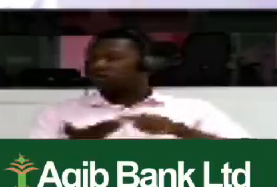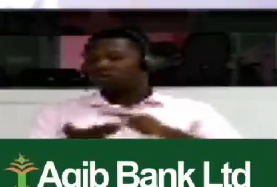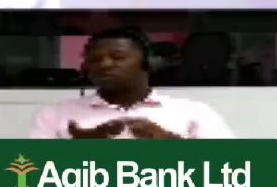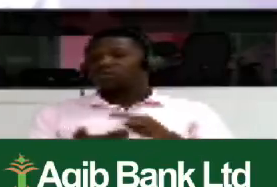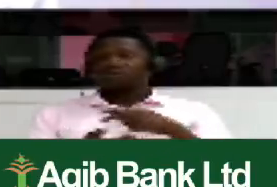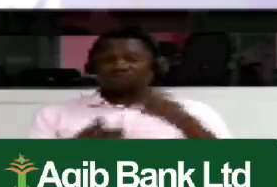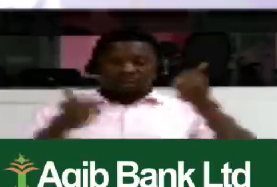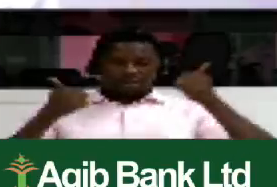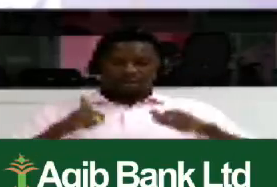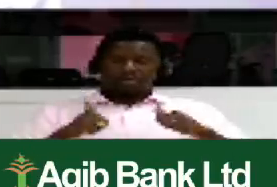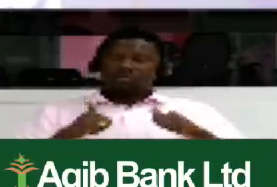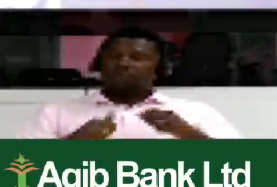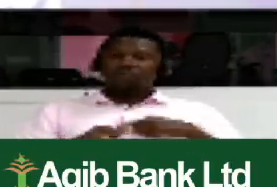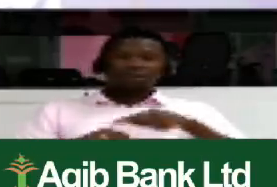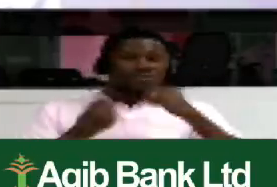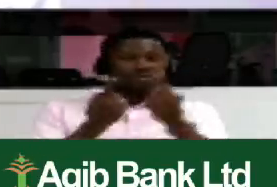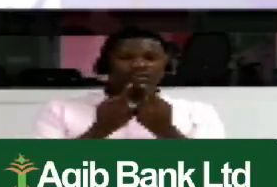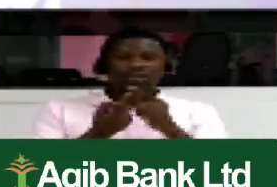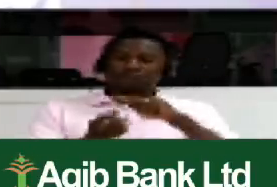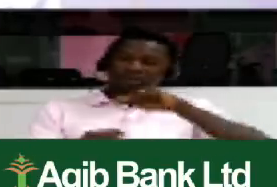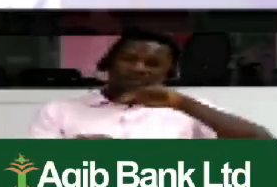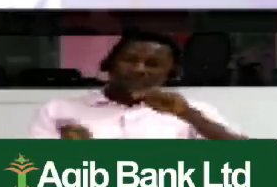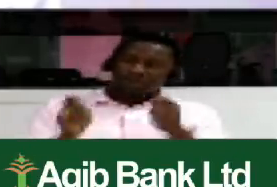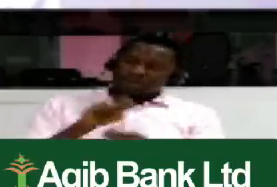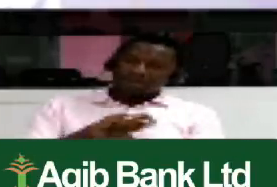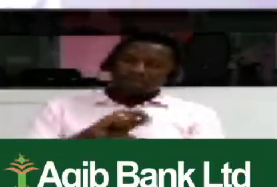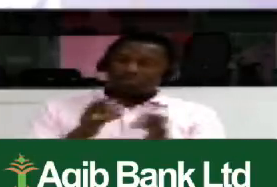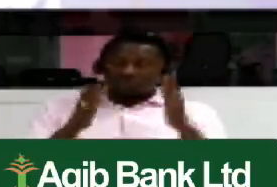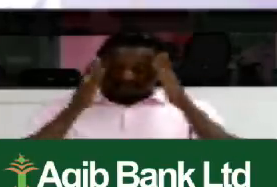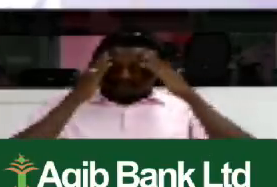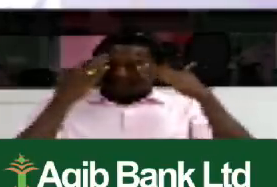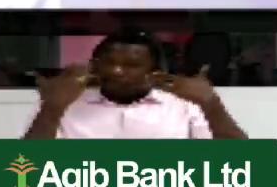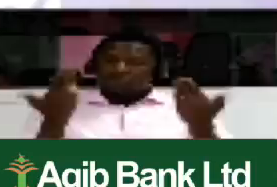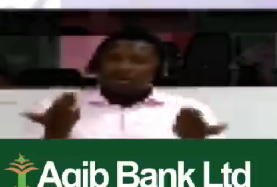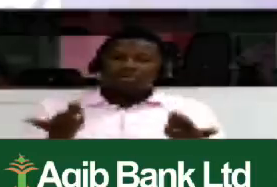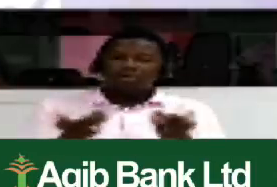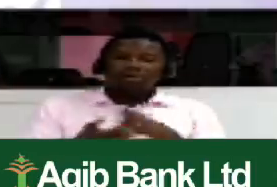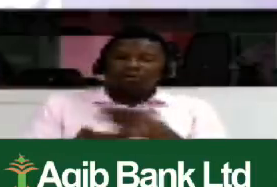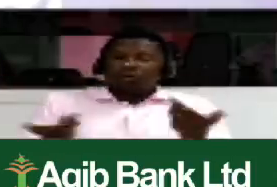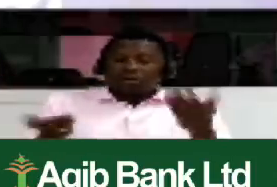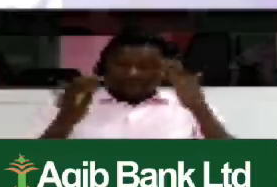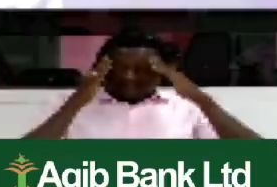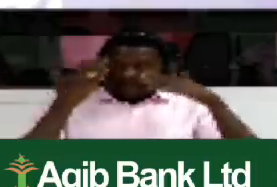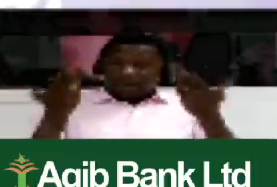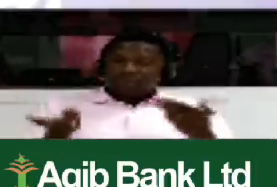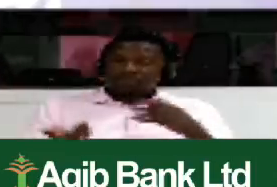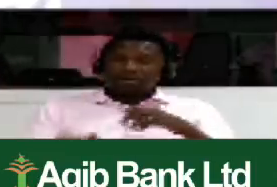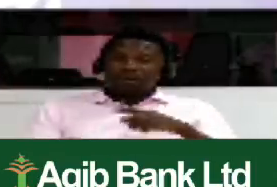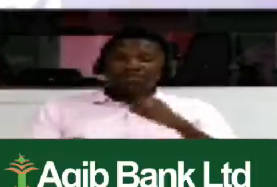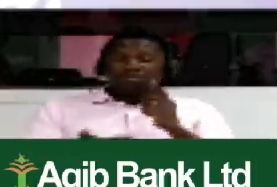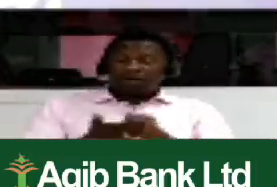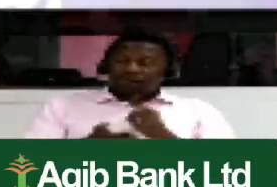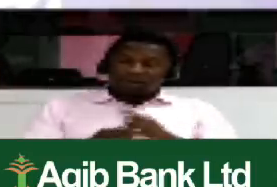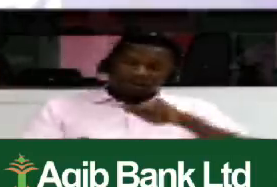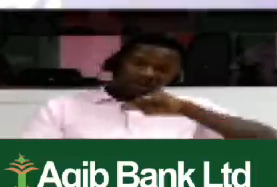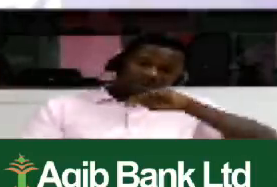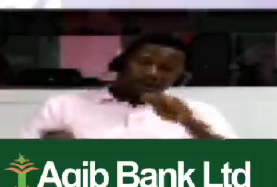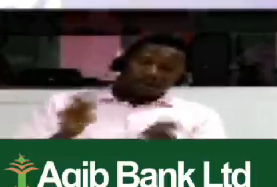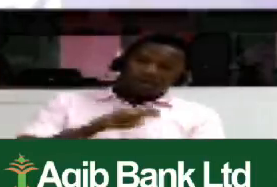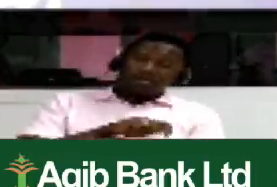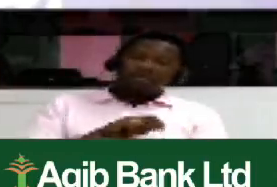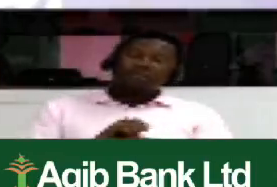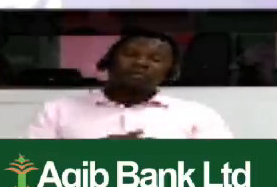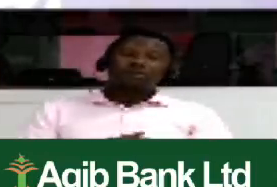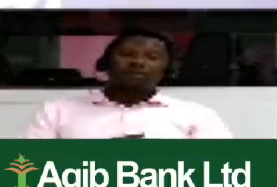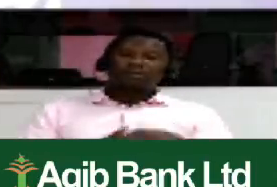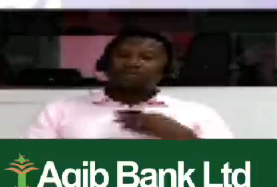things are changing, and we do not know why, as to why the sudden change